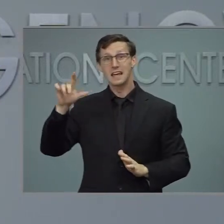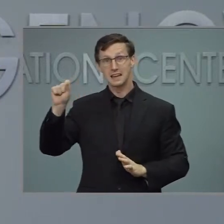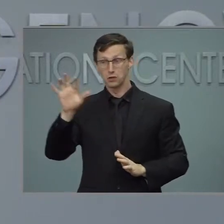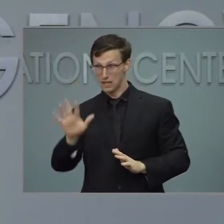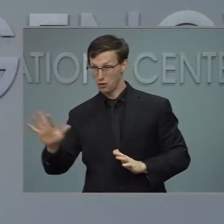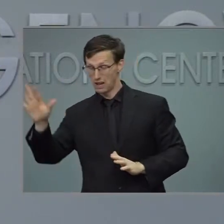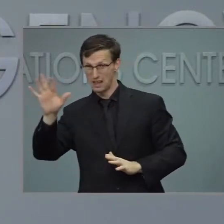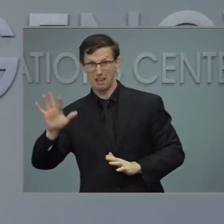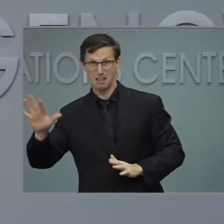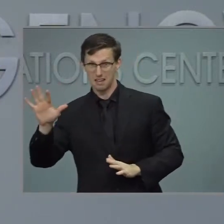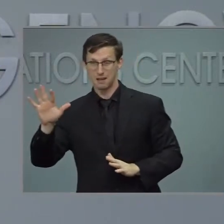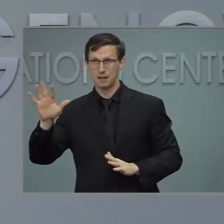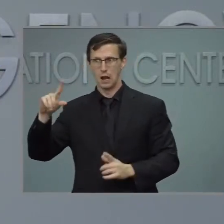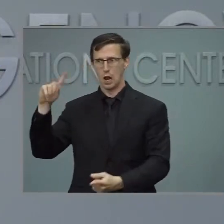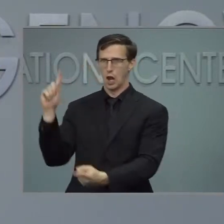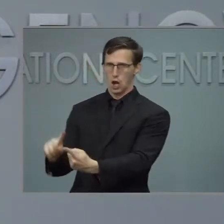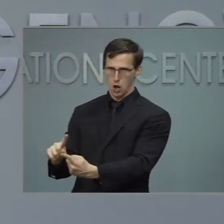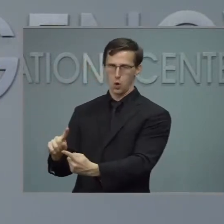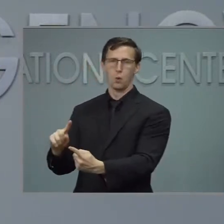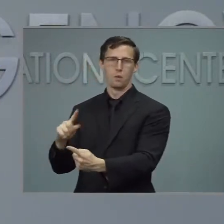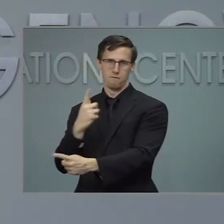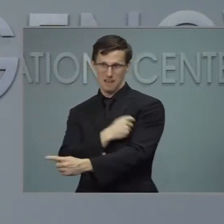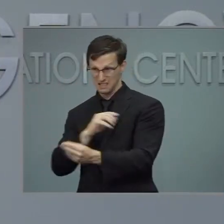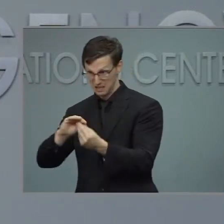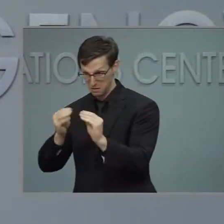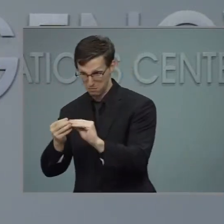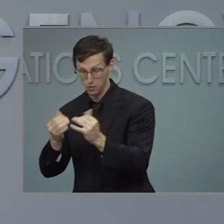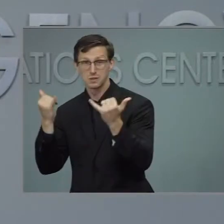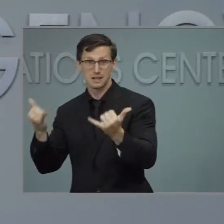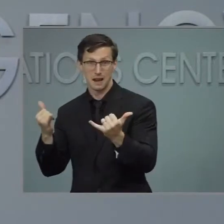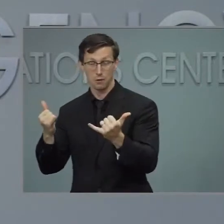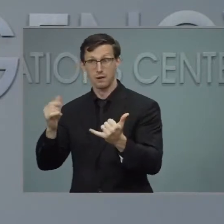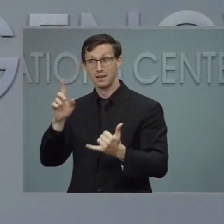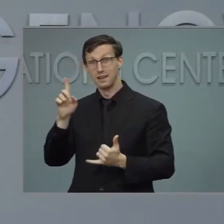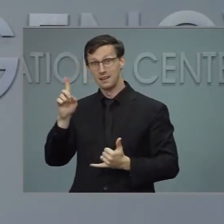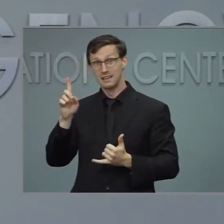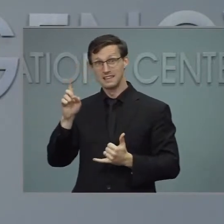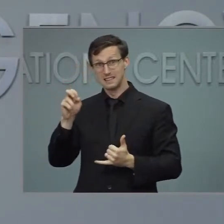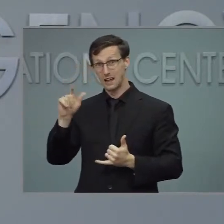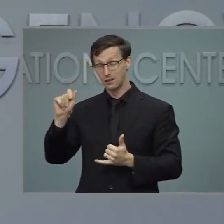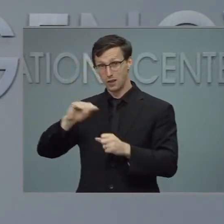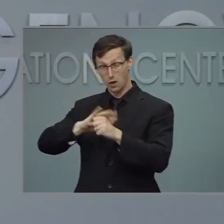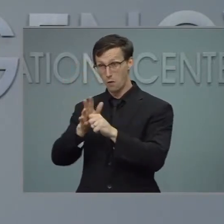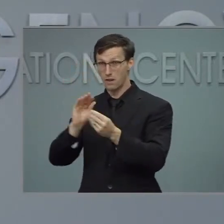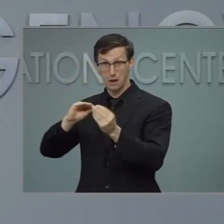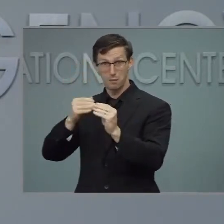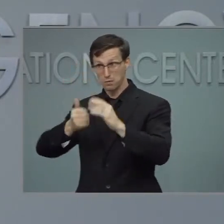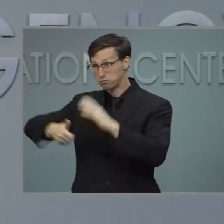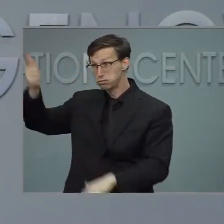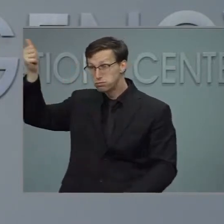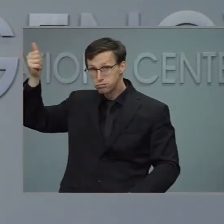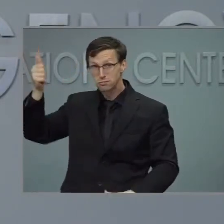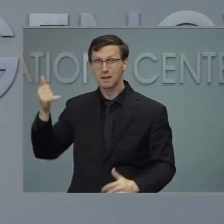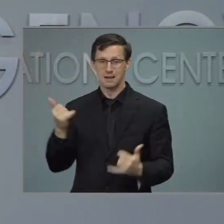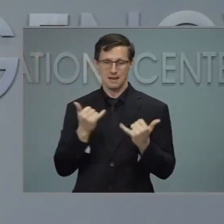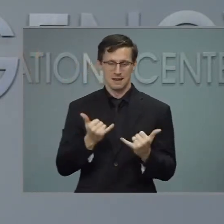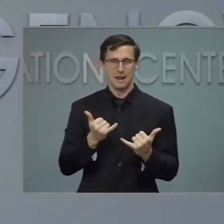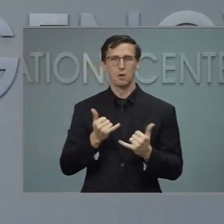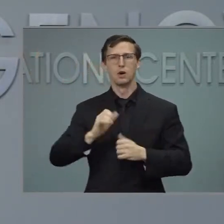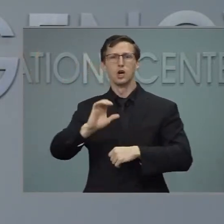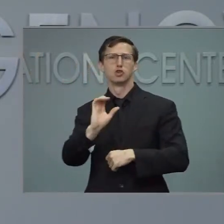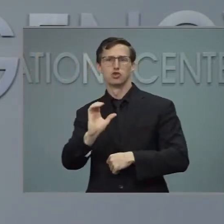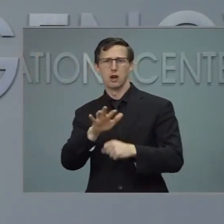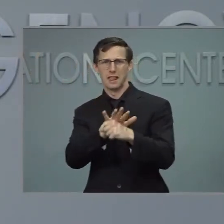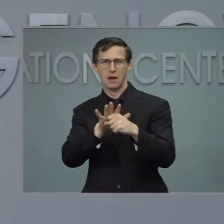low vaccination rates and we're seeing higher rates of virus spread. We're starting to see that in the Charlotte-Mecklenburg area, actually in the surrounding